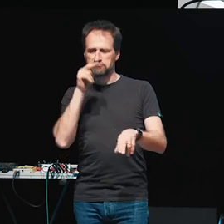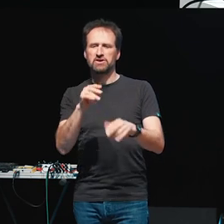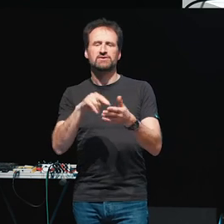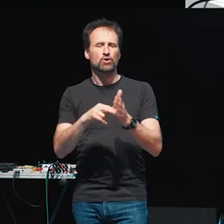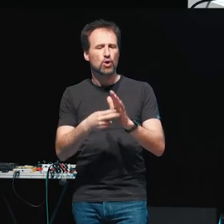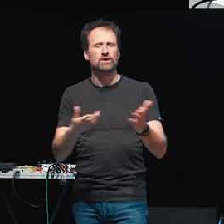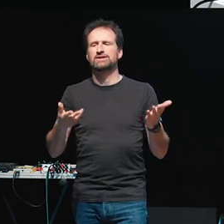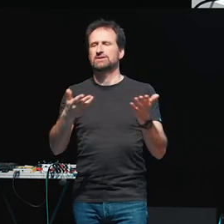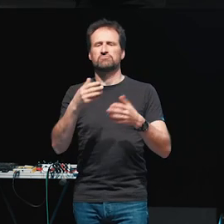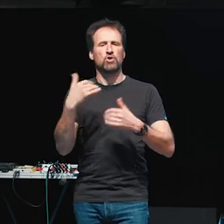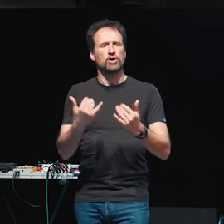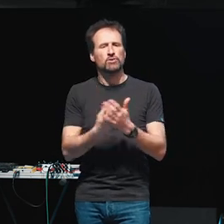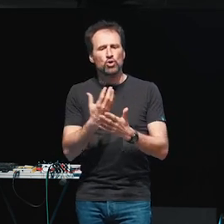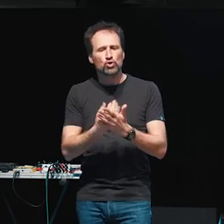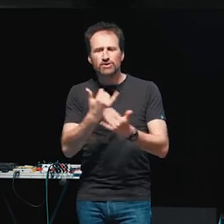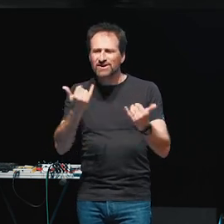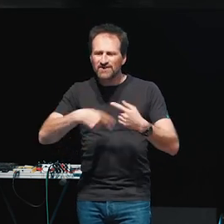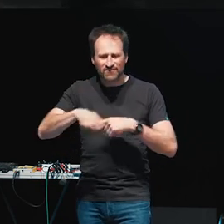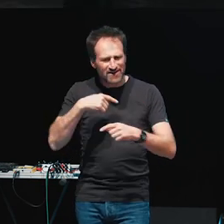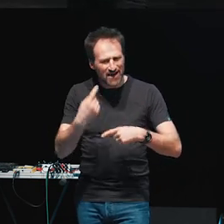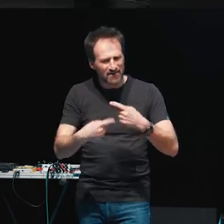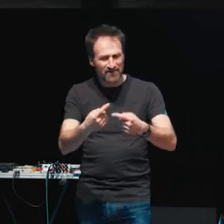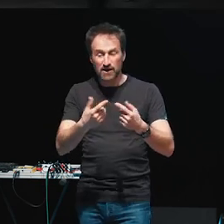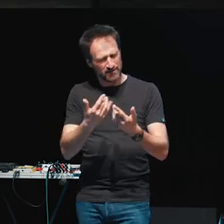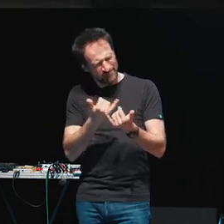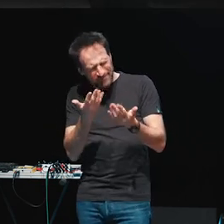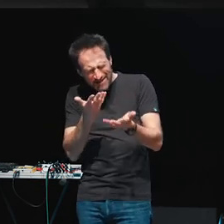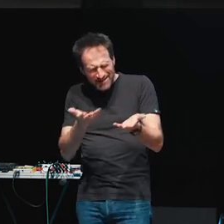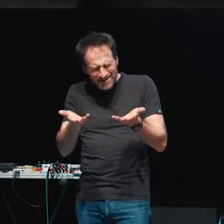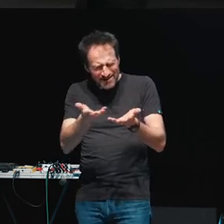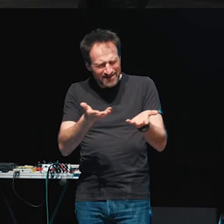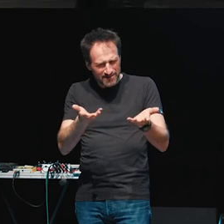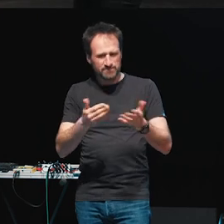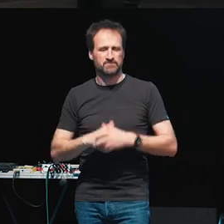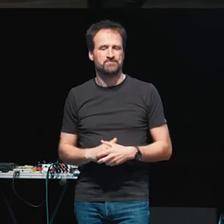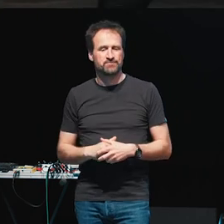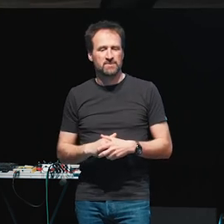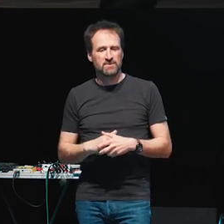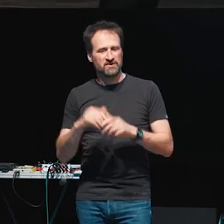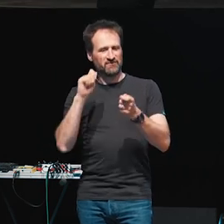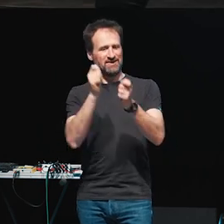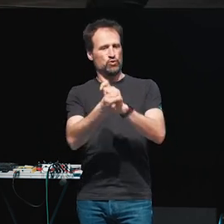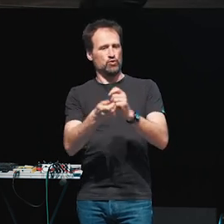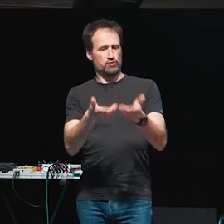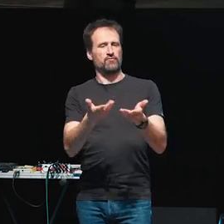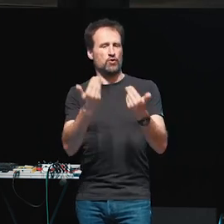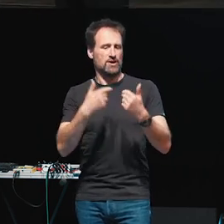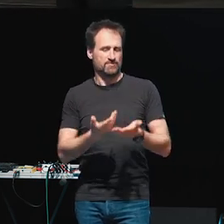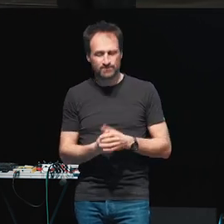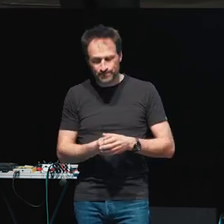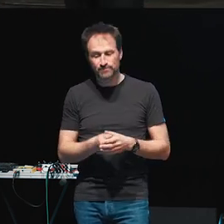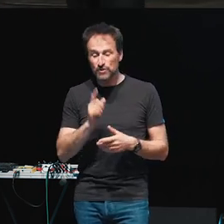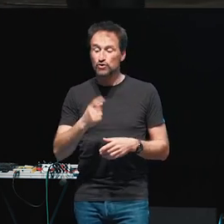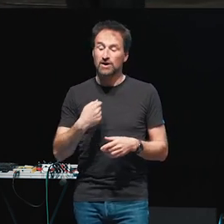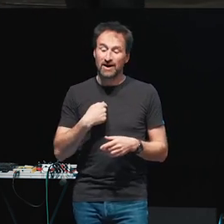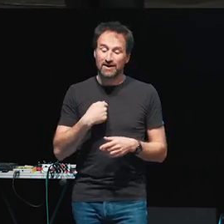today? And then in the end, I'll be sharing resources with y'all, because I personally do believe that